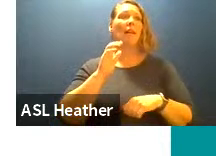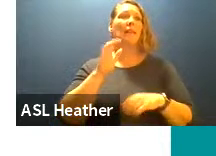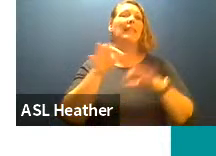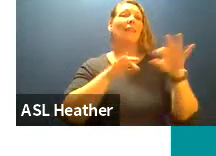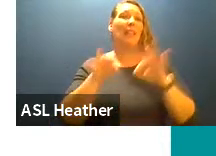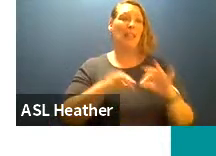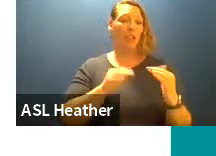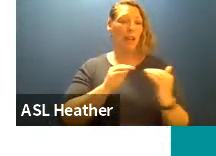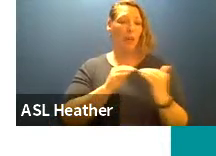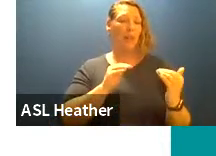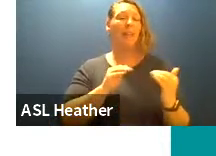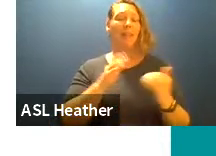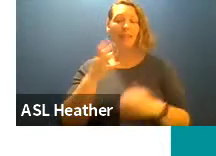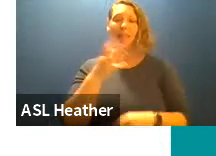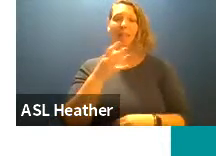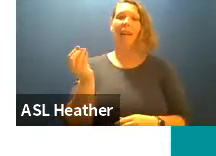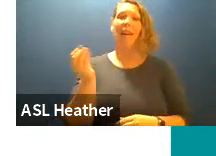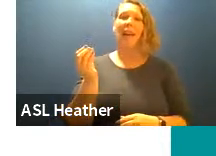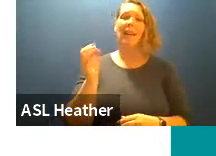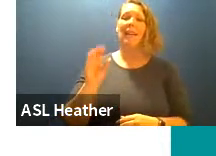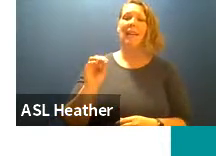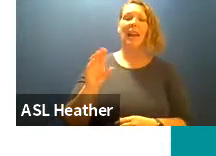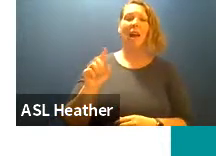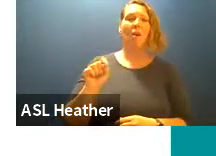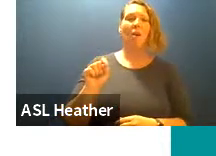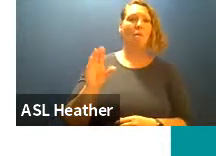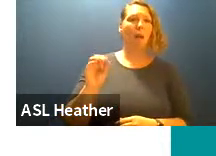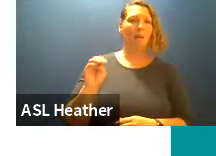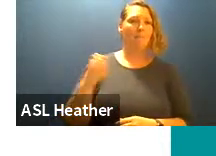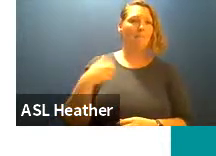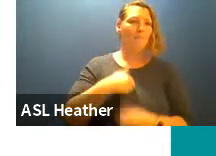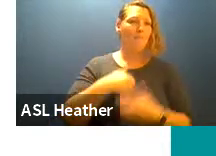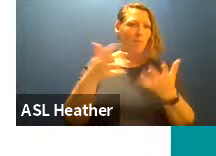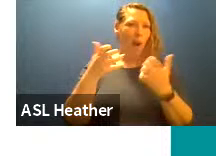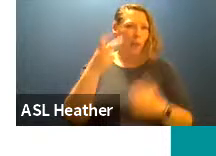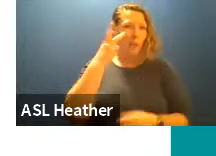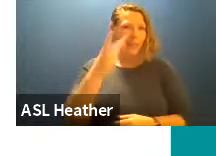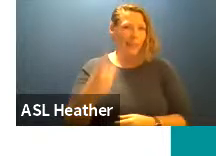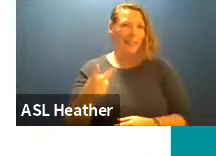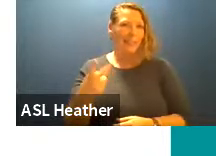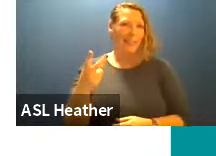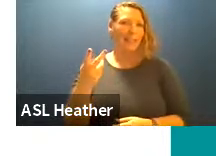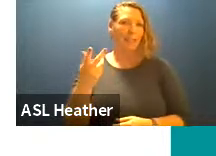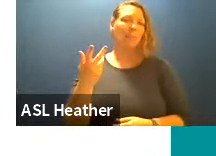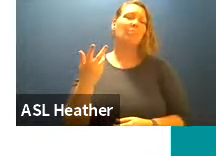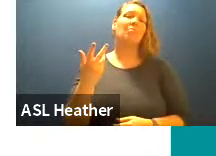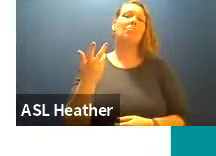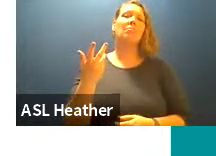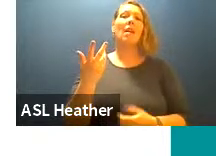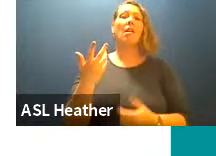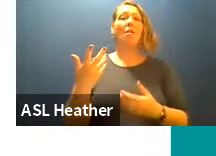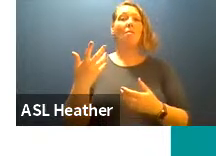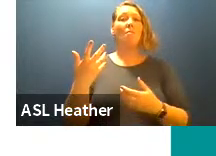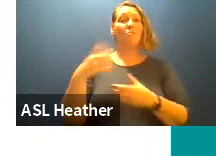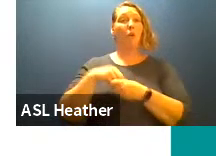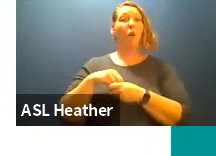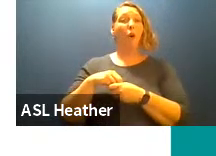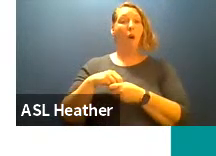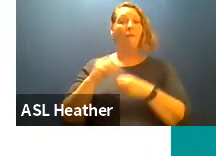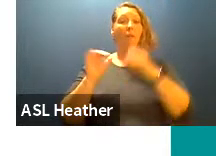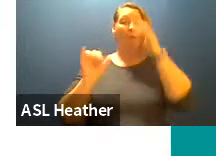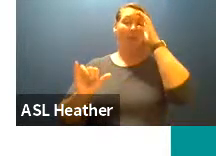as based on the outcomes that we want to see. And part of the outcome